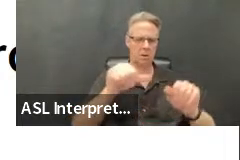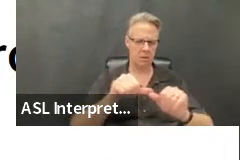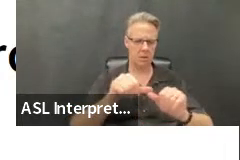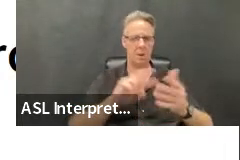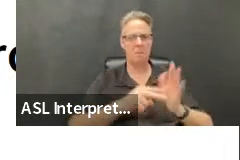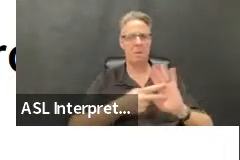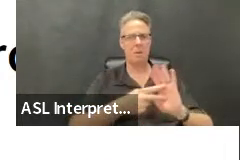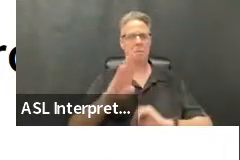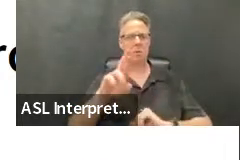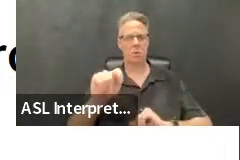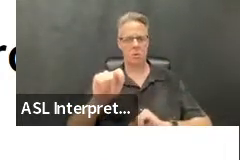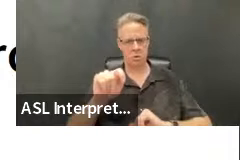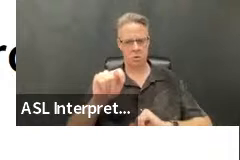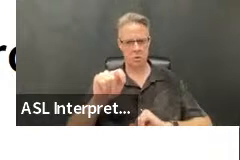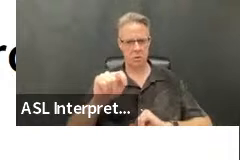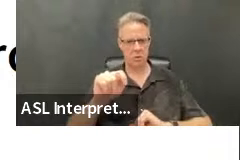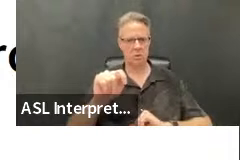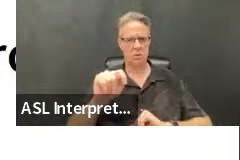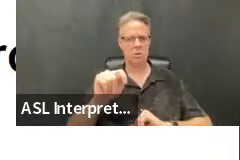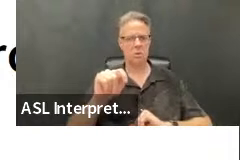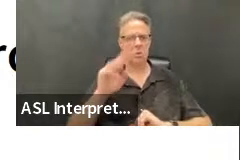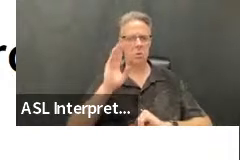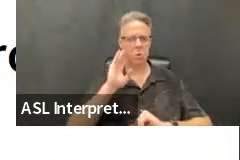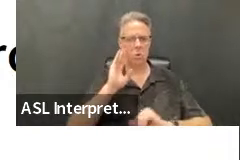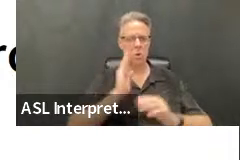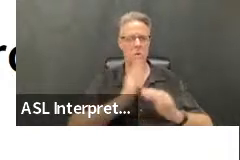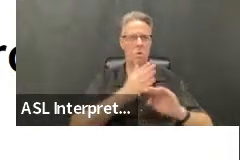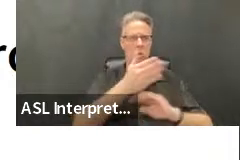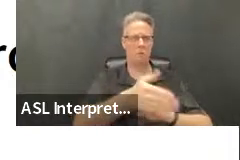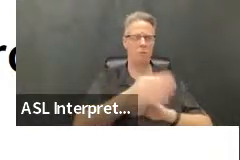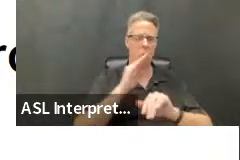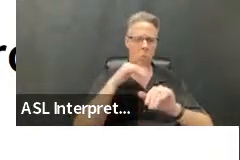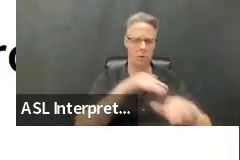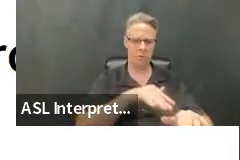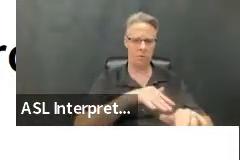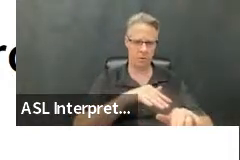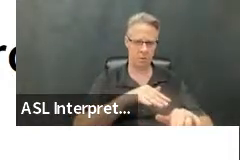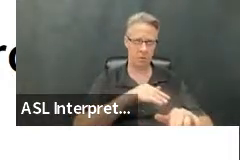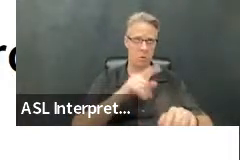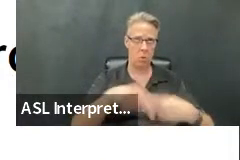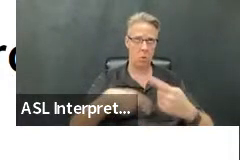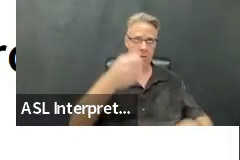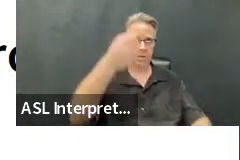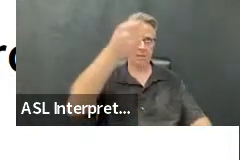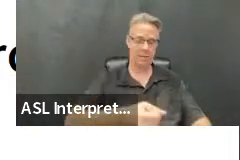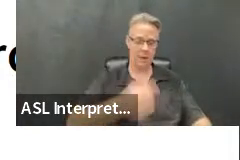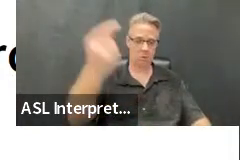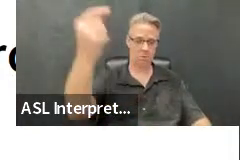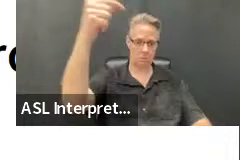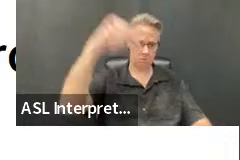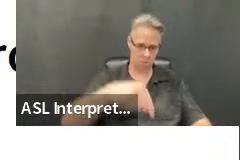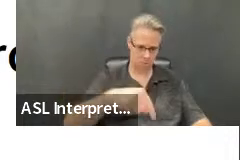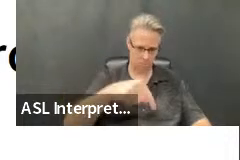BRT options would traverse the river if they were headed south, would traverse the river in a dedicated facility. And